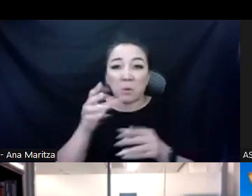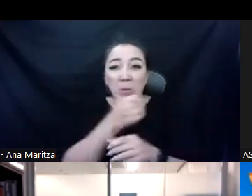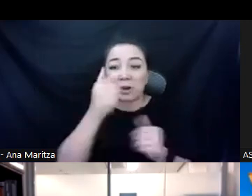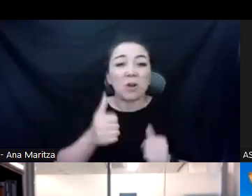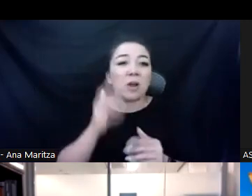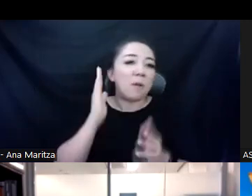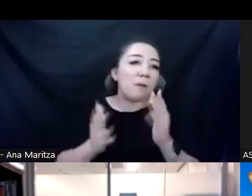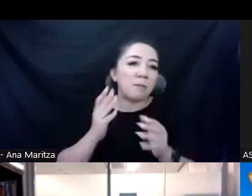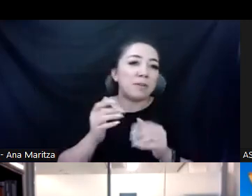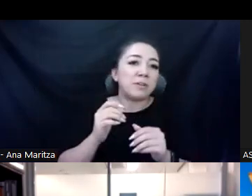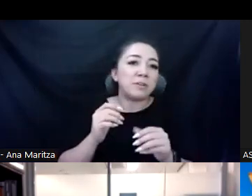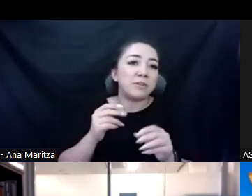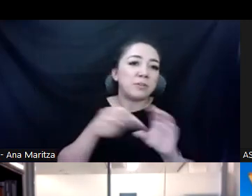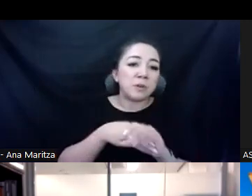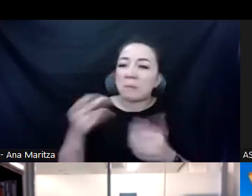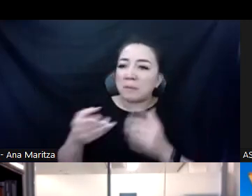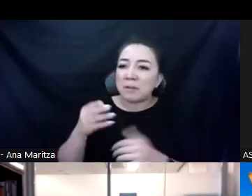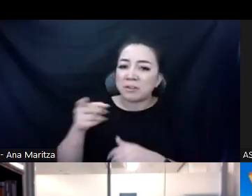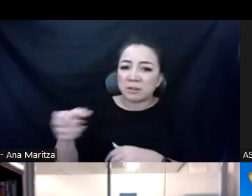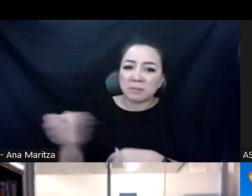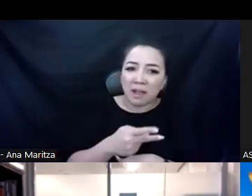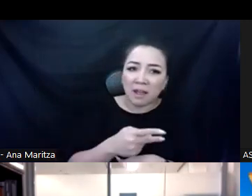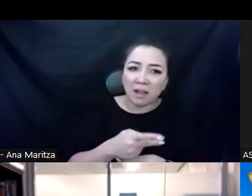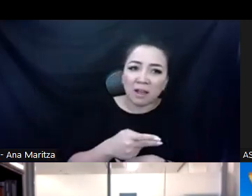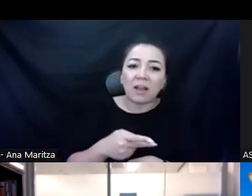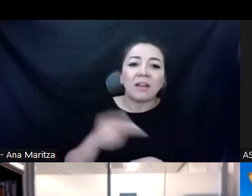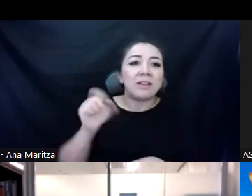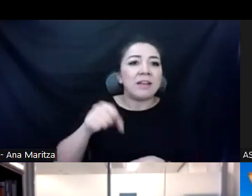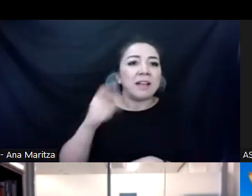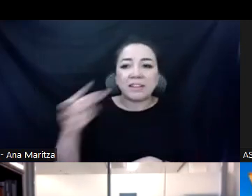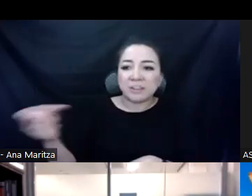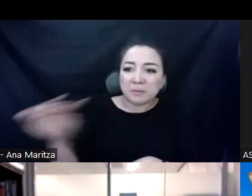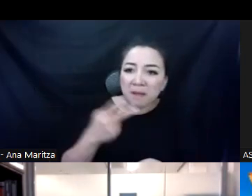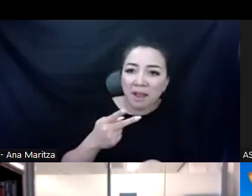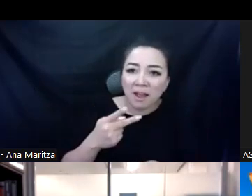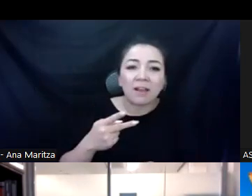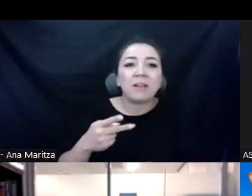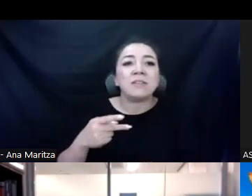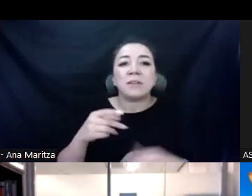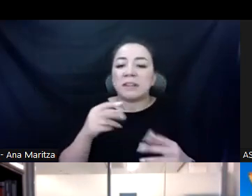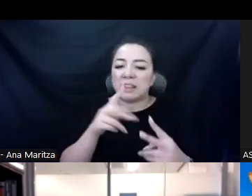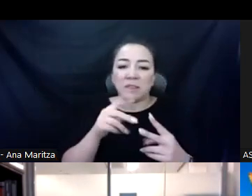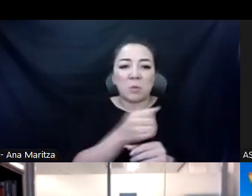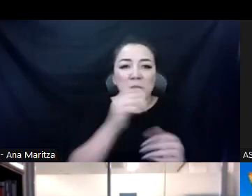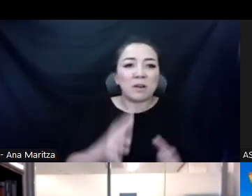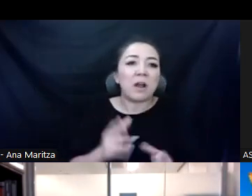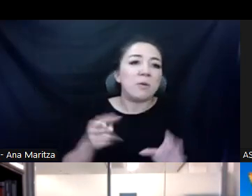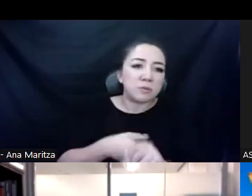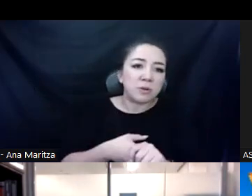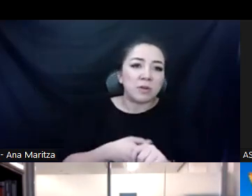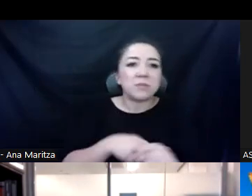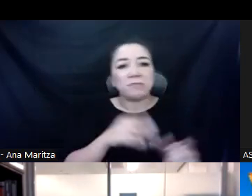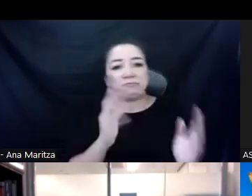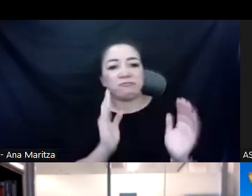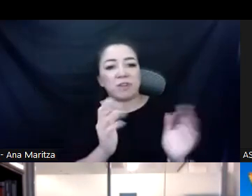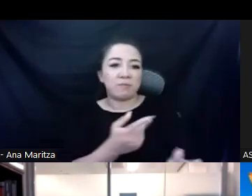join. Win had to leave. Oh, maybe she's back. Did I see? Yes, she's back. So either Win or I will join and we'll talk among ourselves